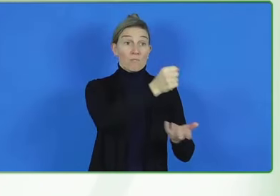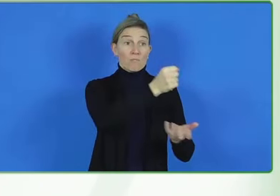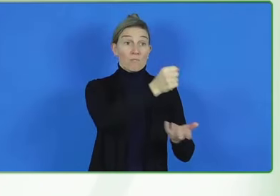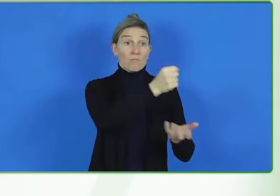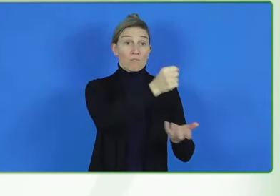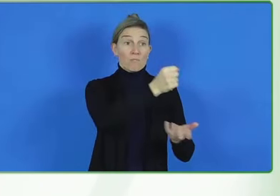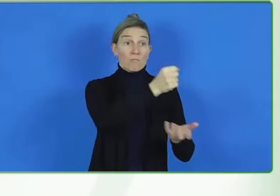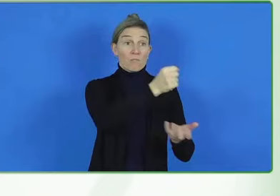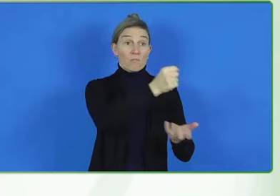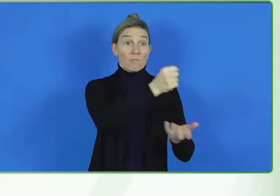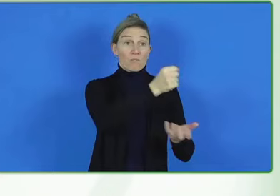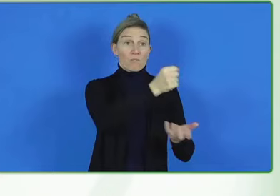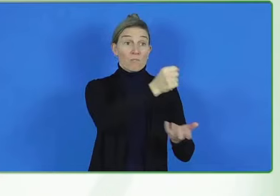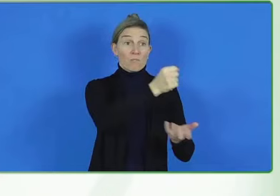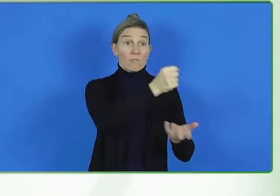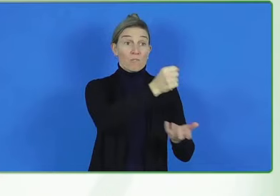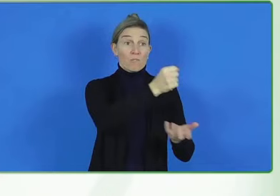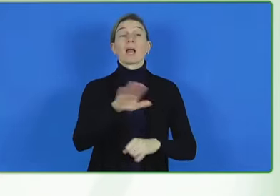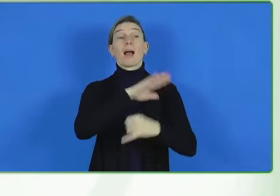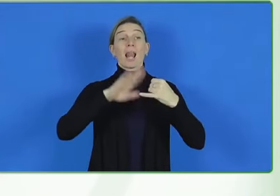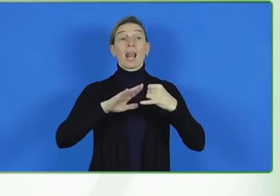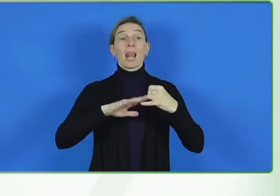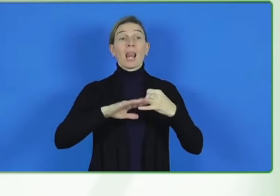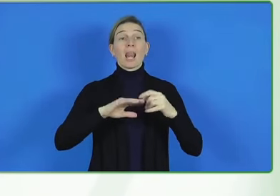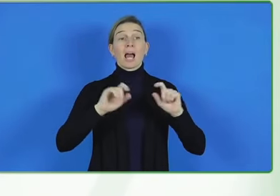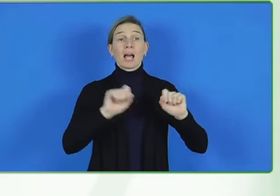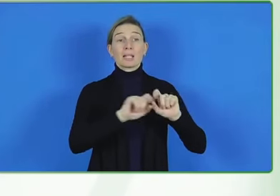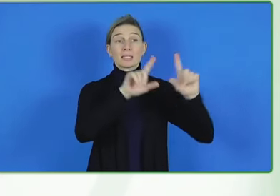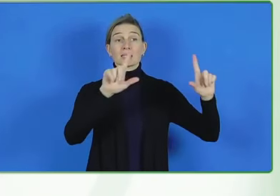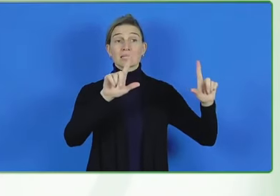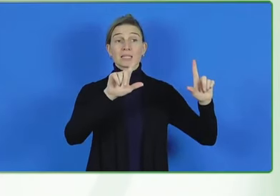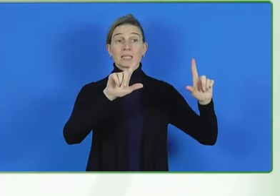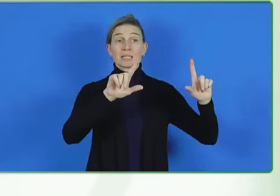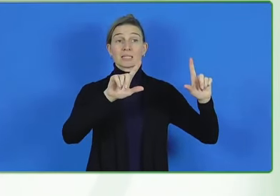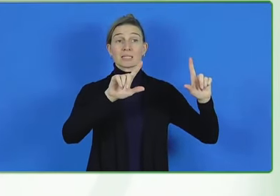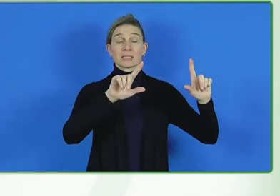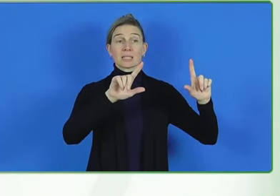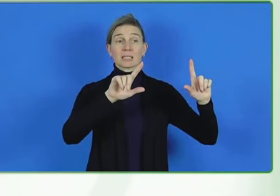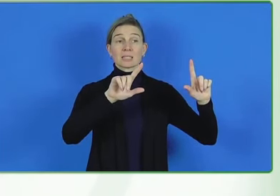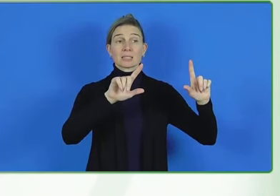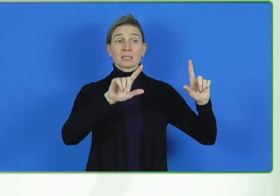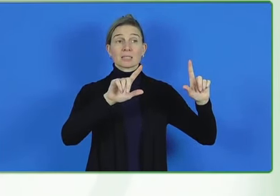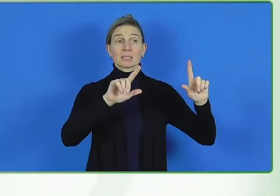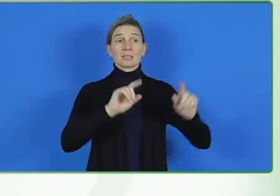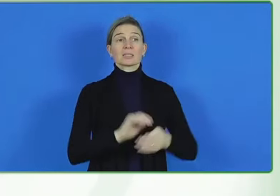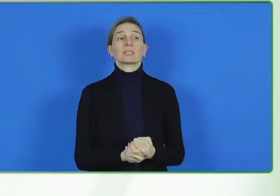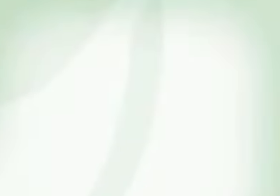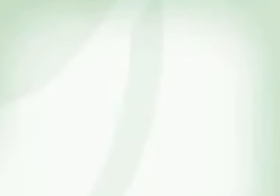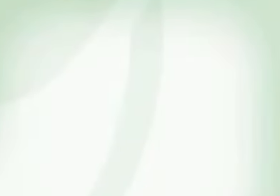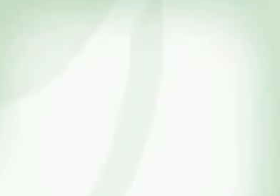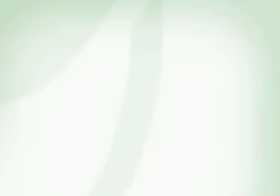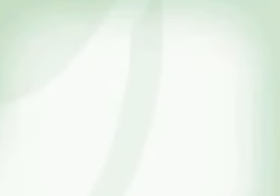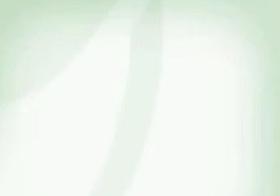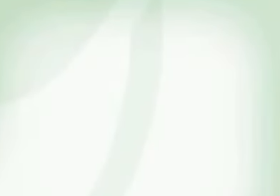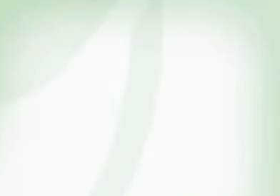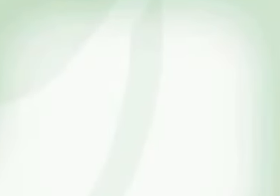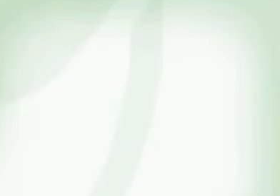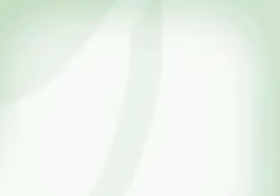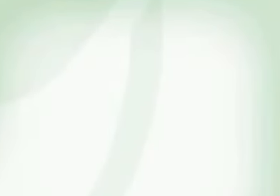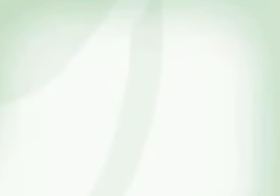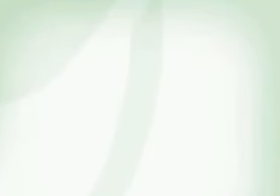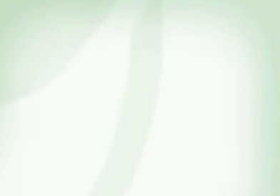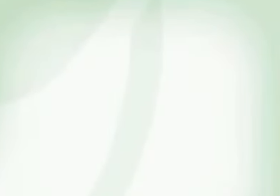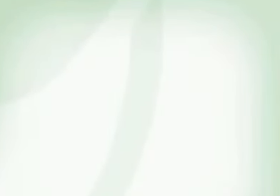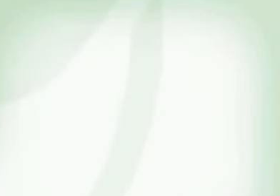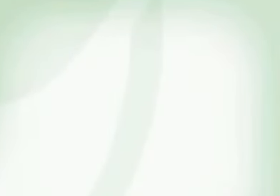the last one, our challenges. You have, and you see, all